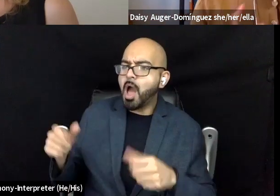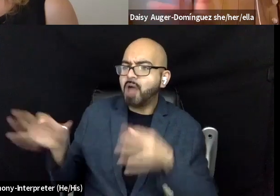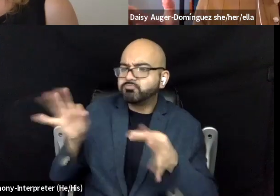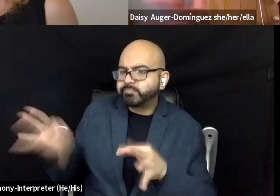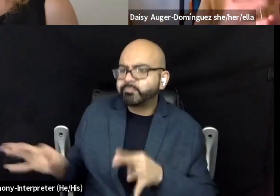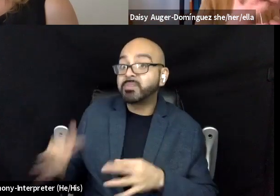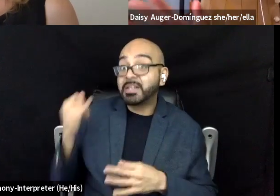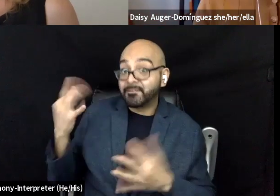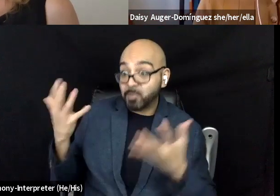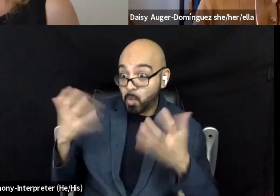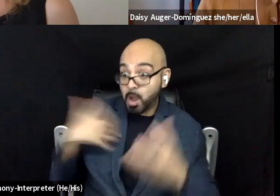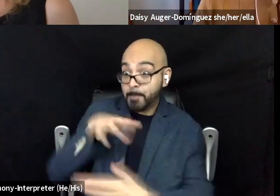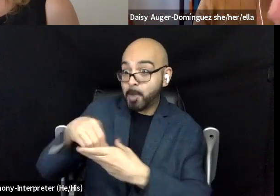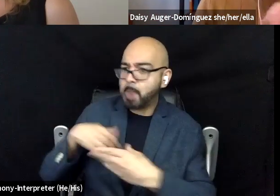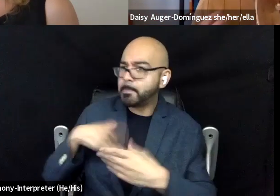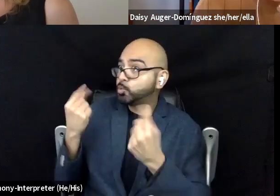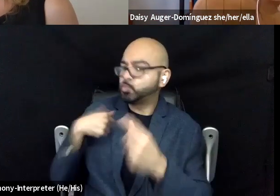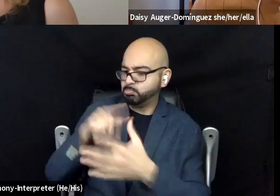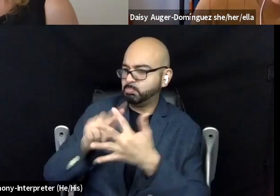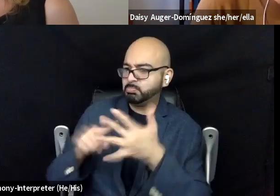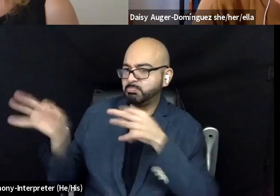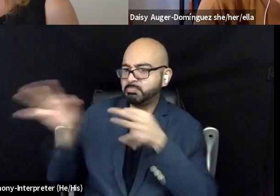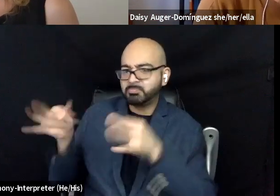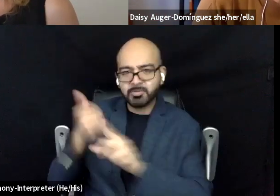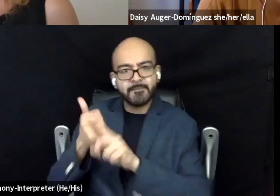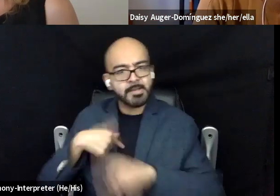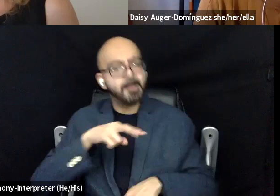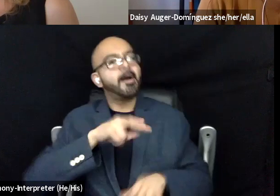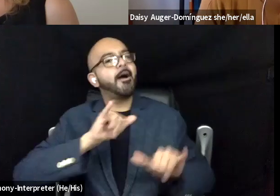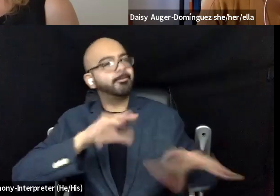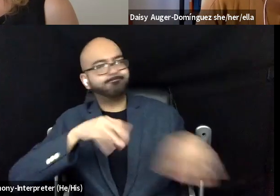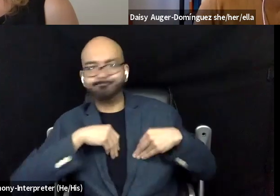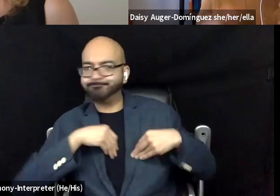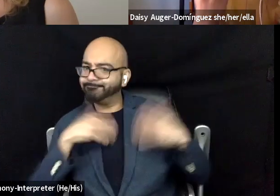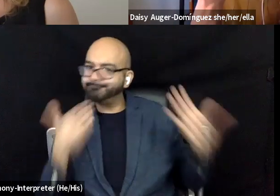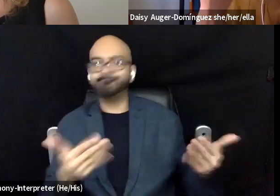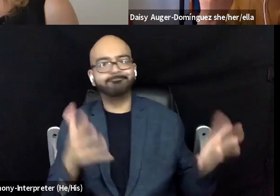that because, you know, that's the exact relationship that we had and has been an amazing relationship.